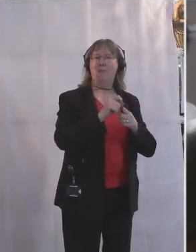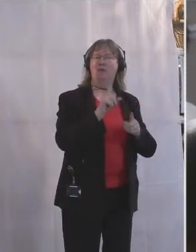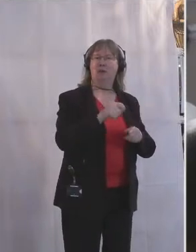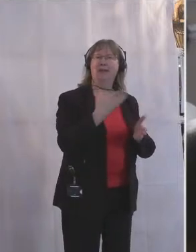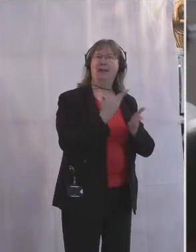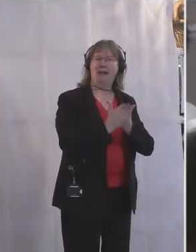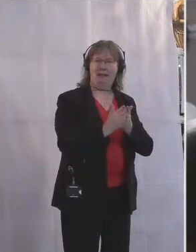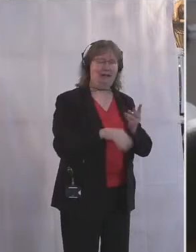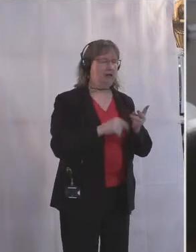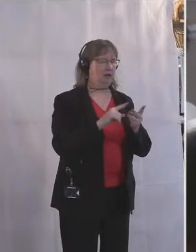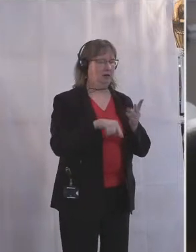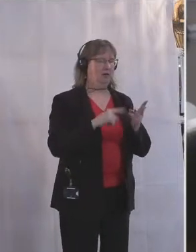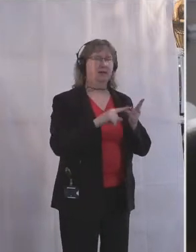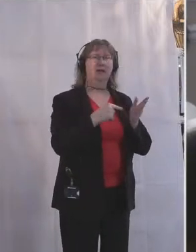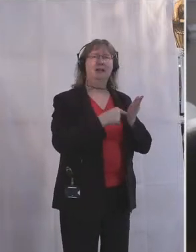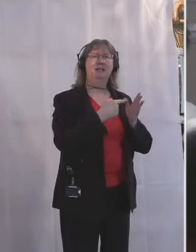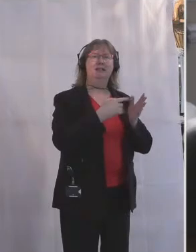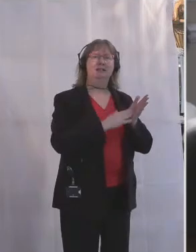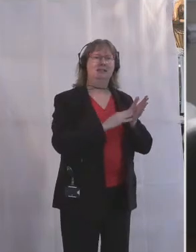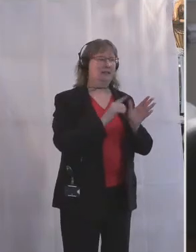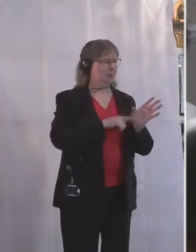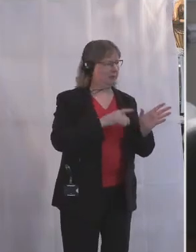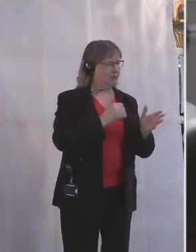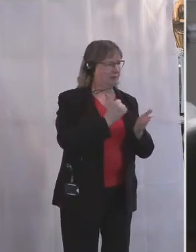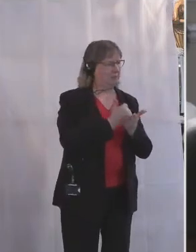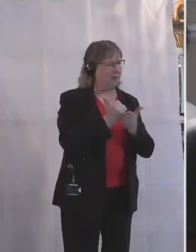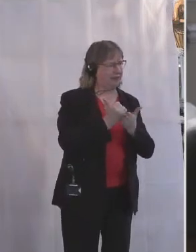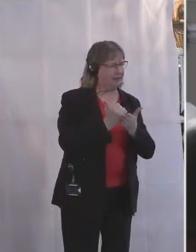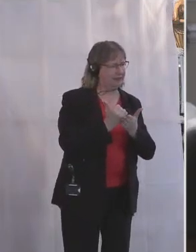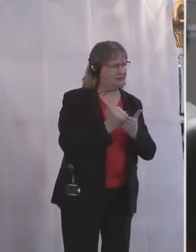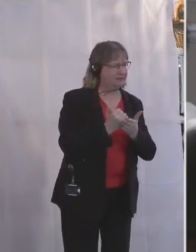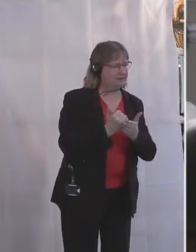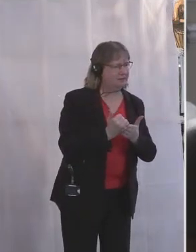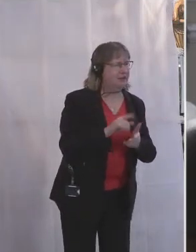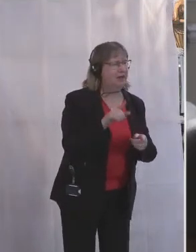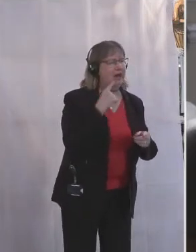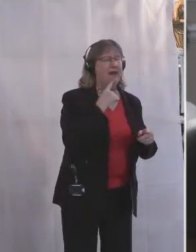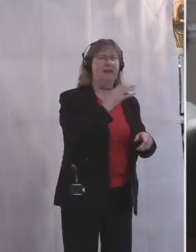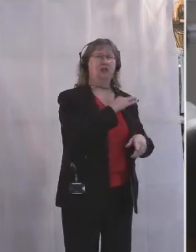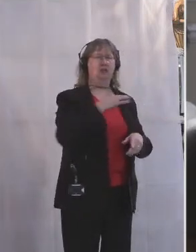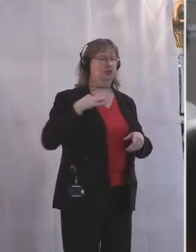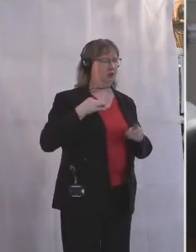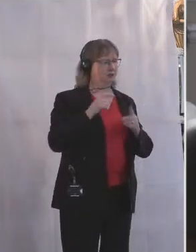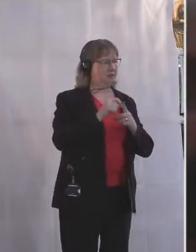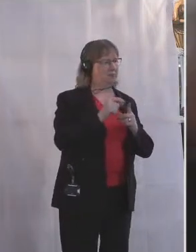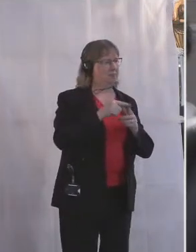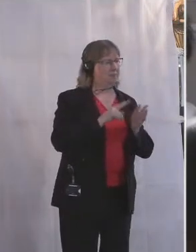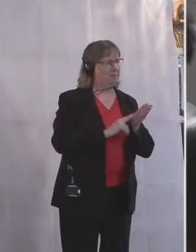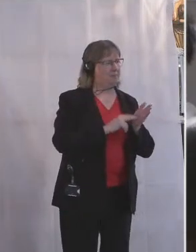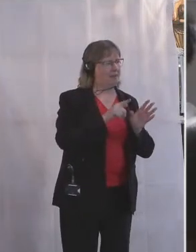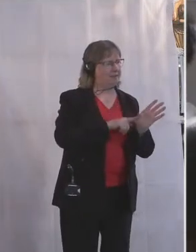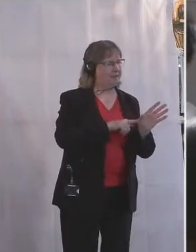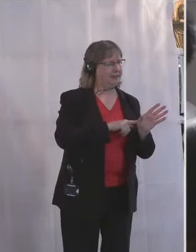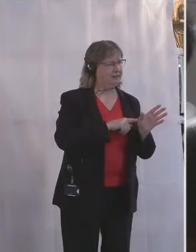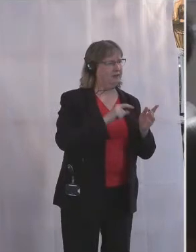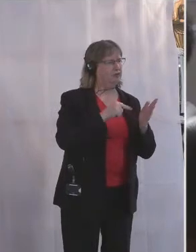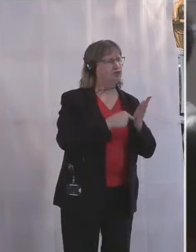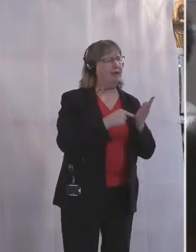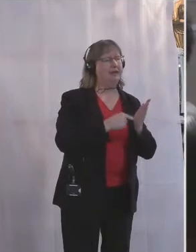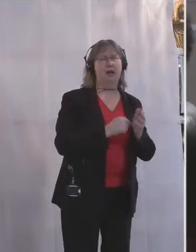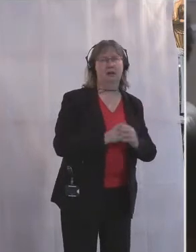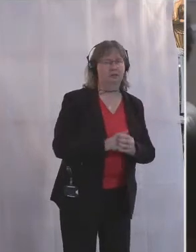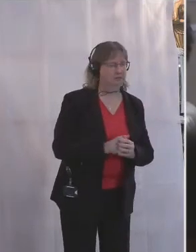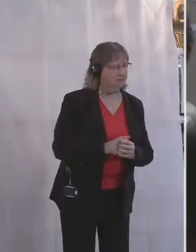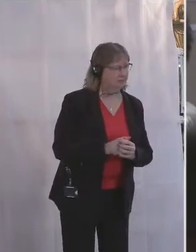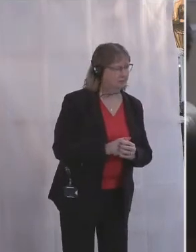Clear, Tammy Banks from Tay Training, and Dr. Penny Trainer from Goal Manager. So over to you, Abby. Okay.